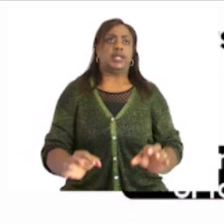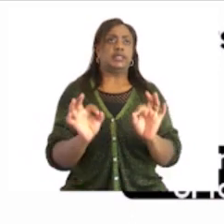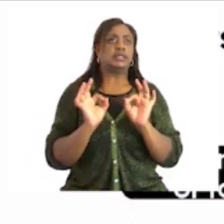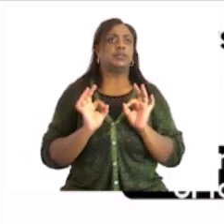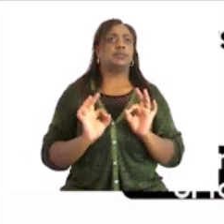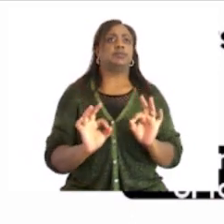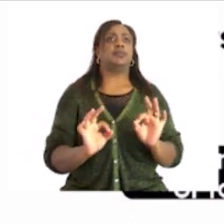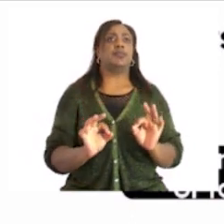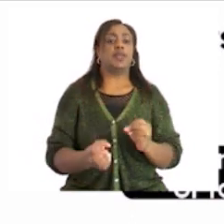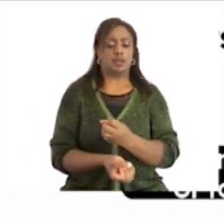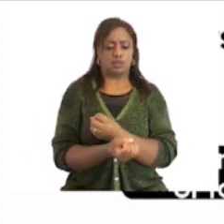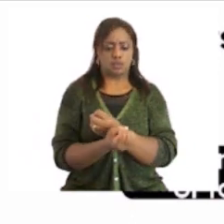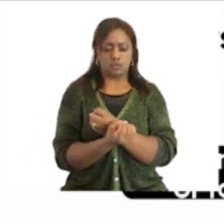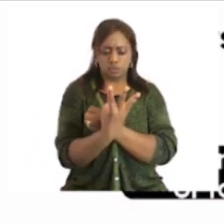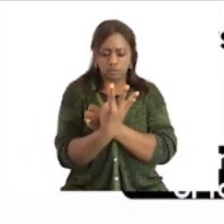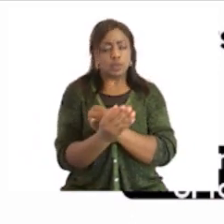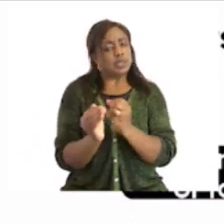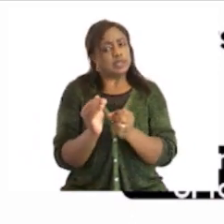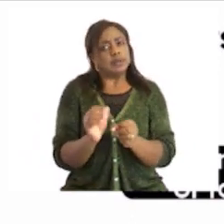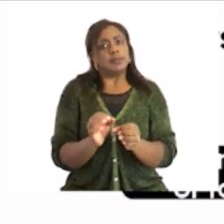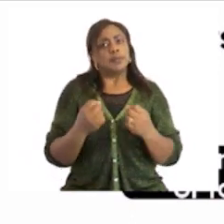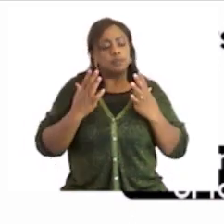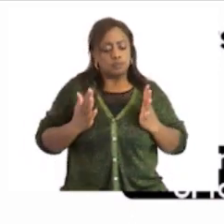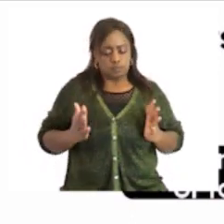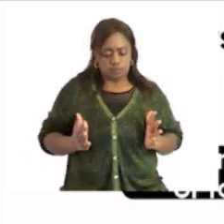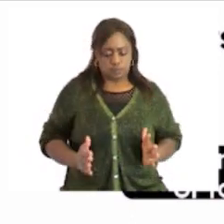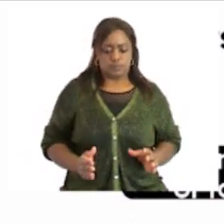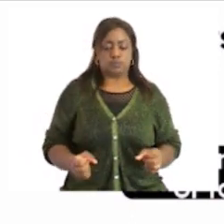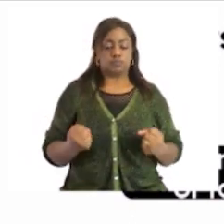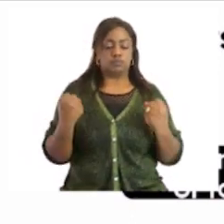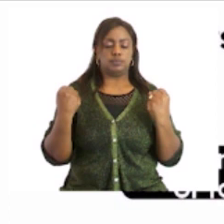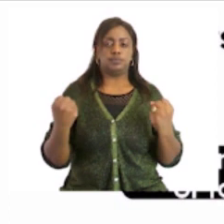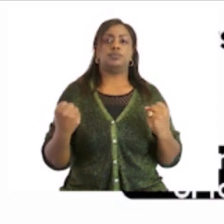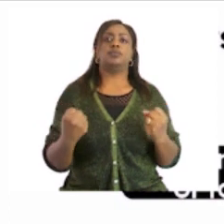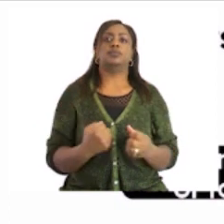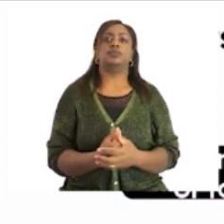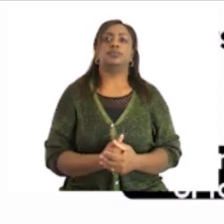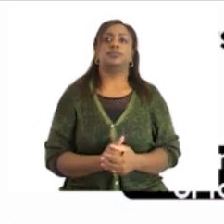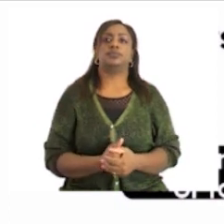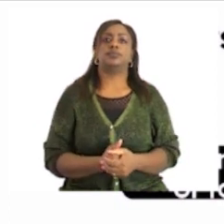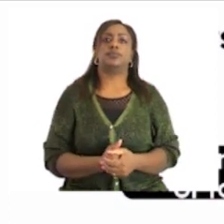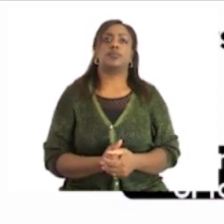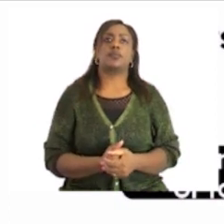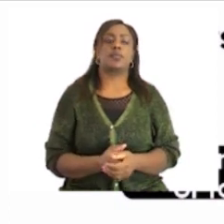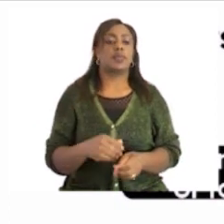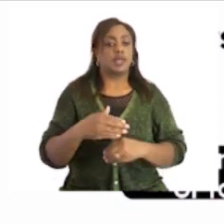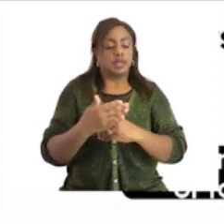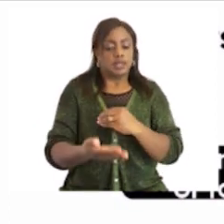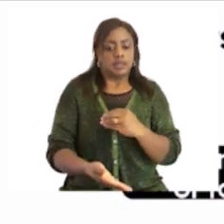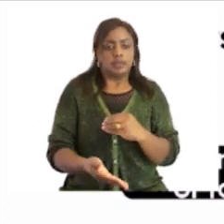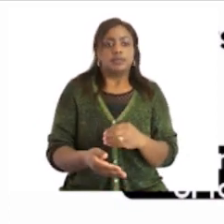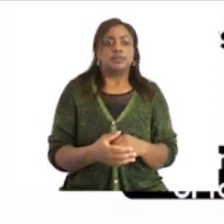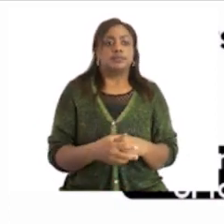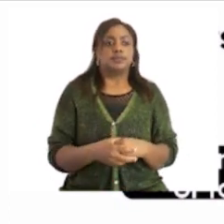for the new day. But when you don't get in enough sleep, then you wake up tired and irritated. And after a long time of